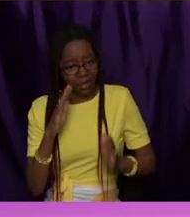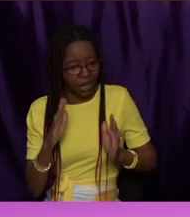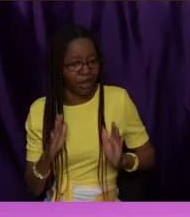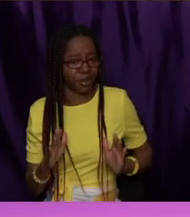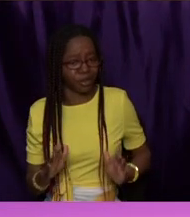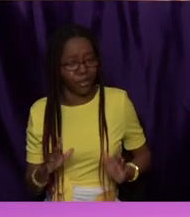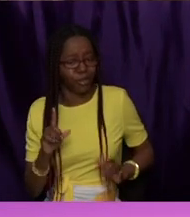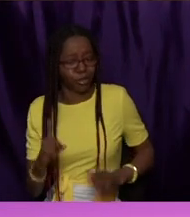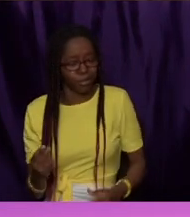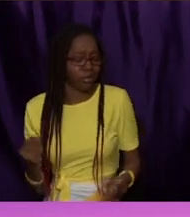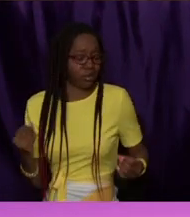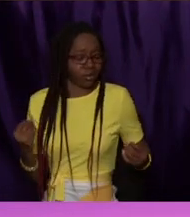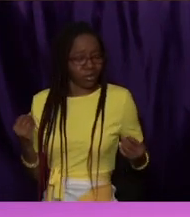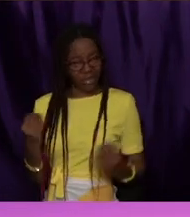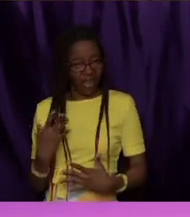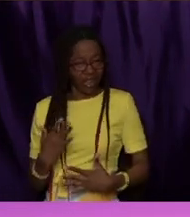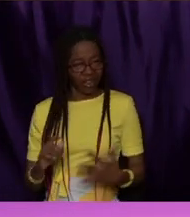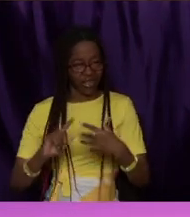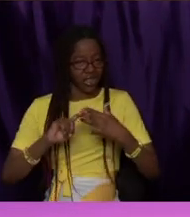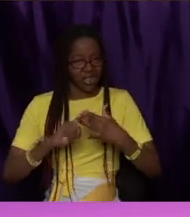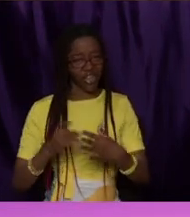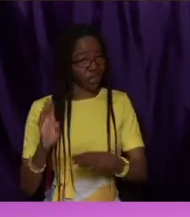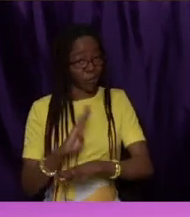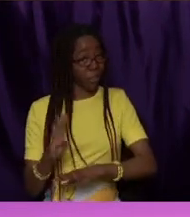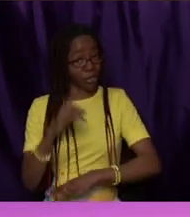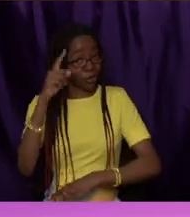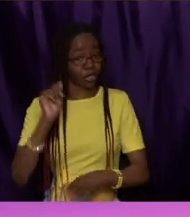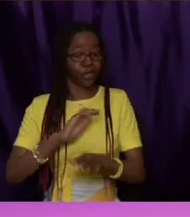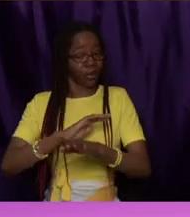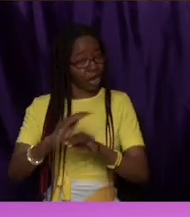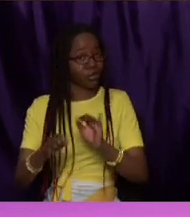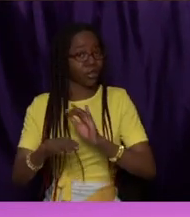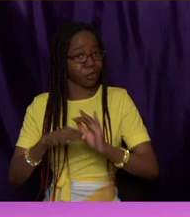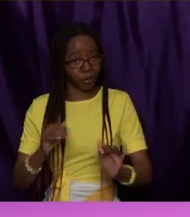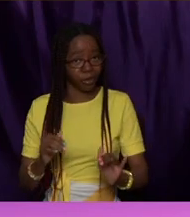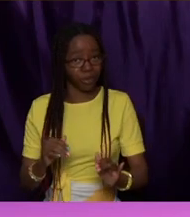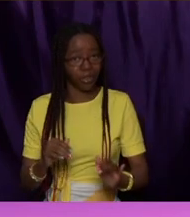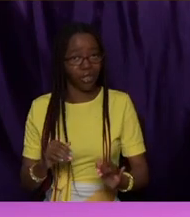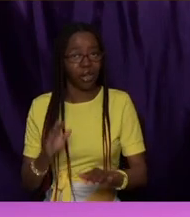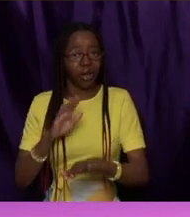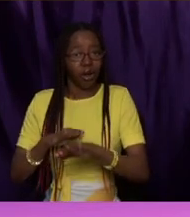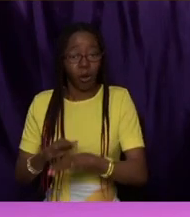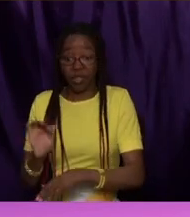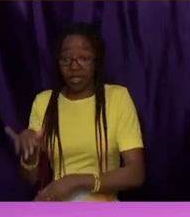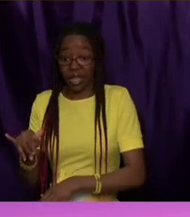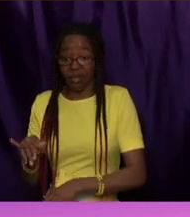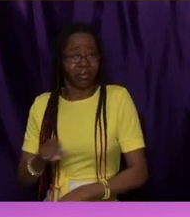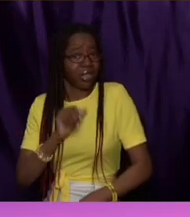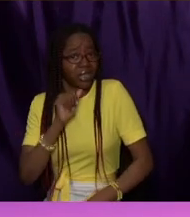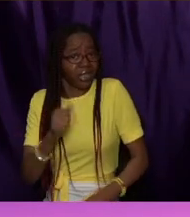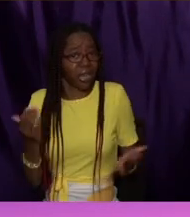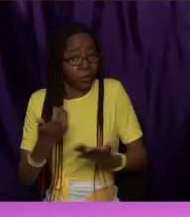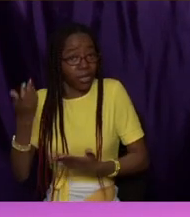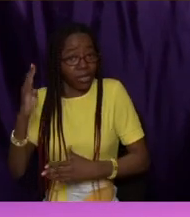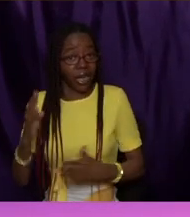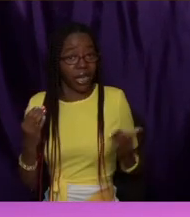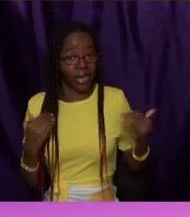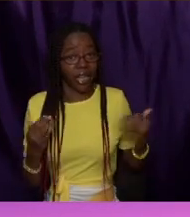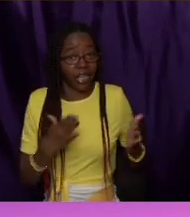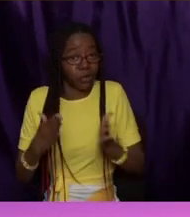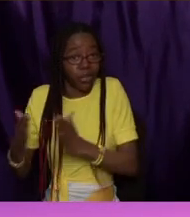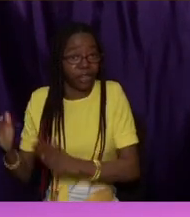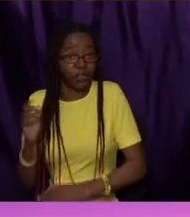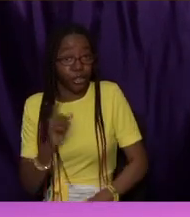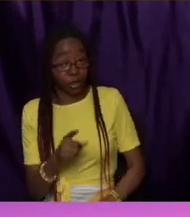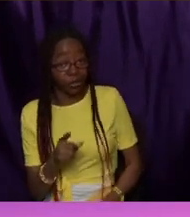You scared to start your business because you comfortable on Massa's plantation. But that ain't what God has ordained for you to